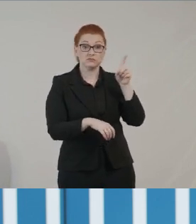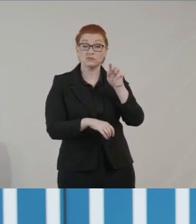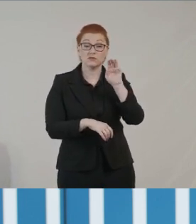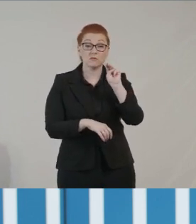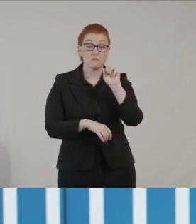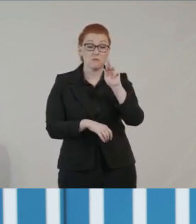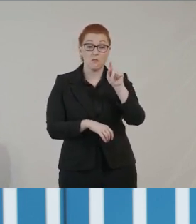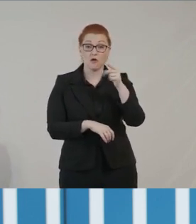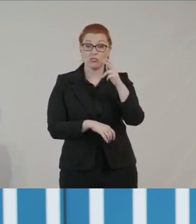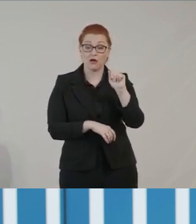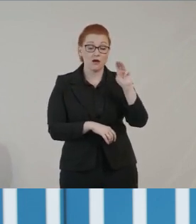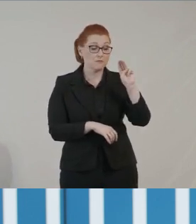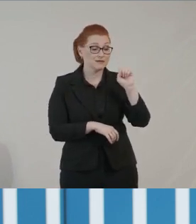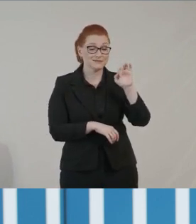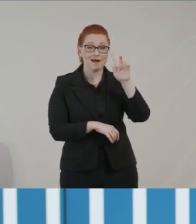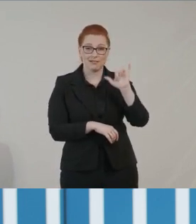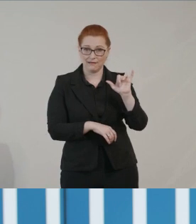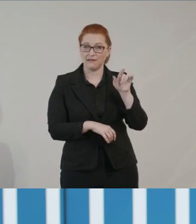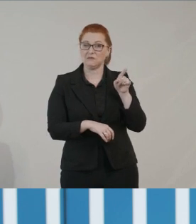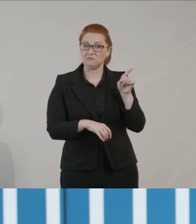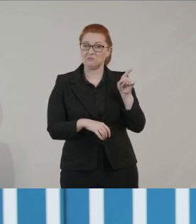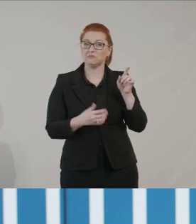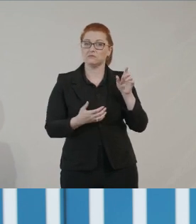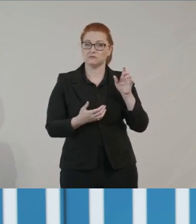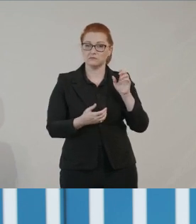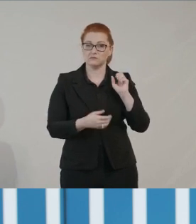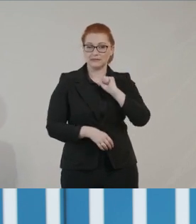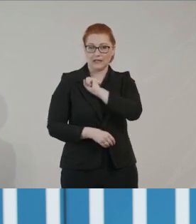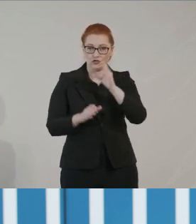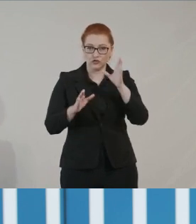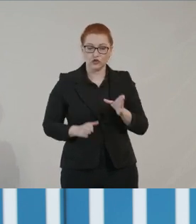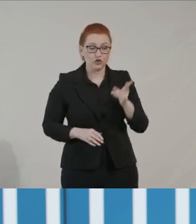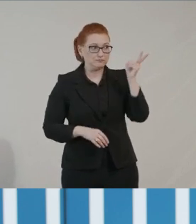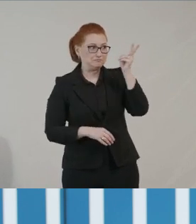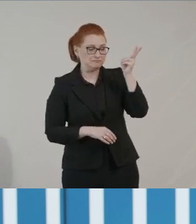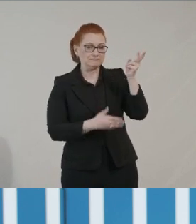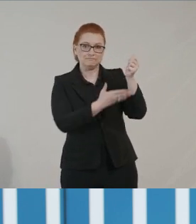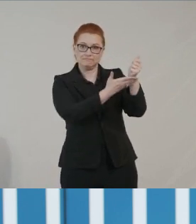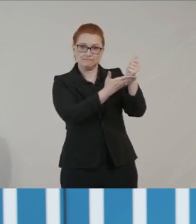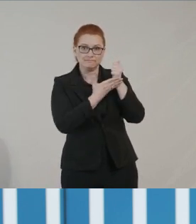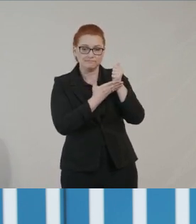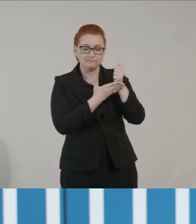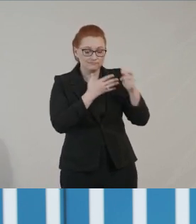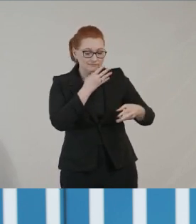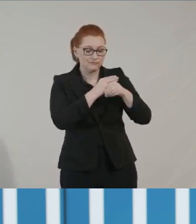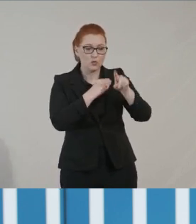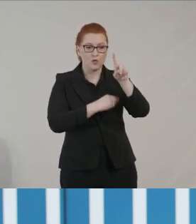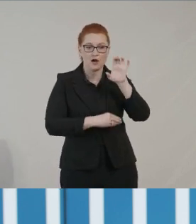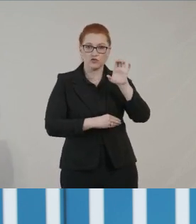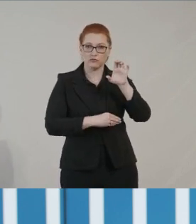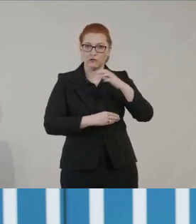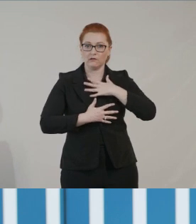was happening there and was able to get us an additional 100 ventilators for the Navajo Nation. So again,